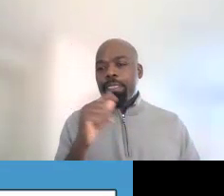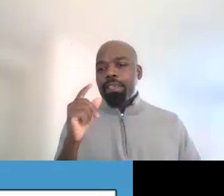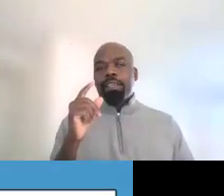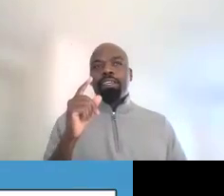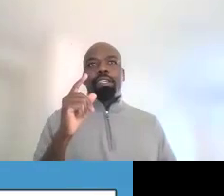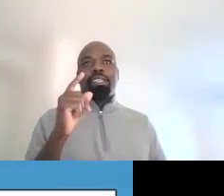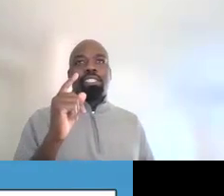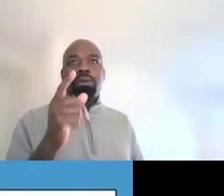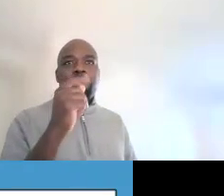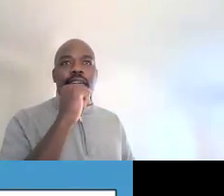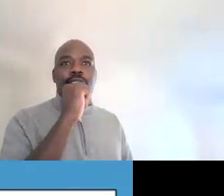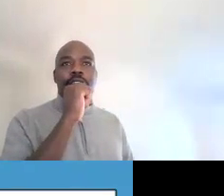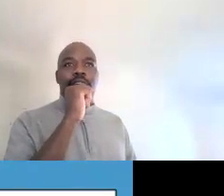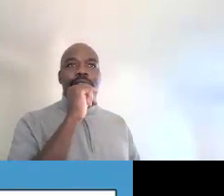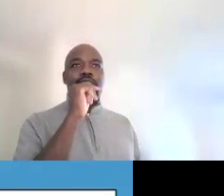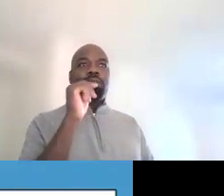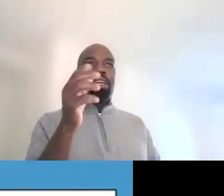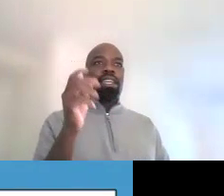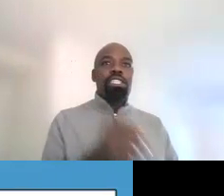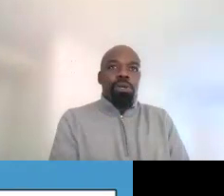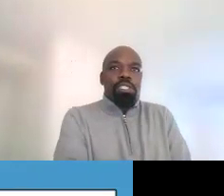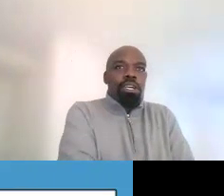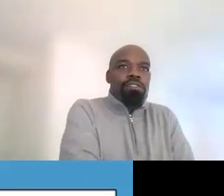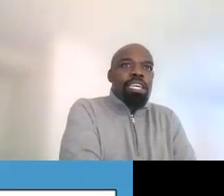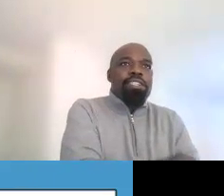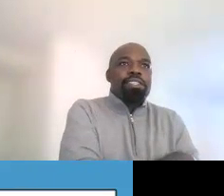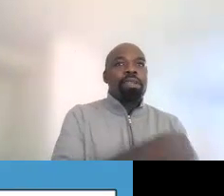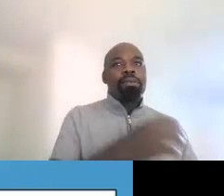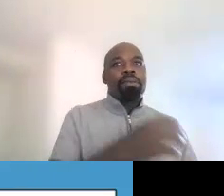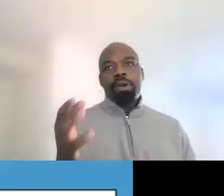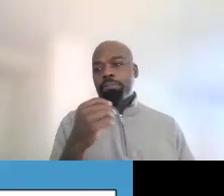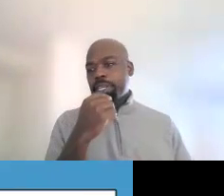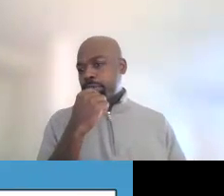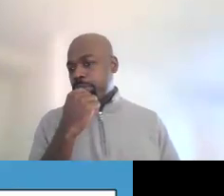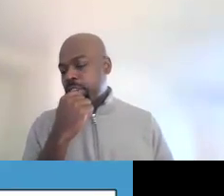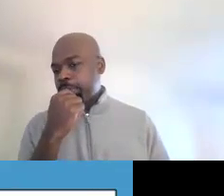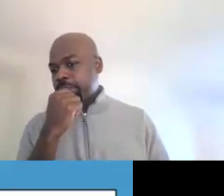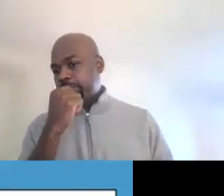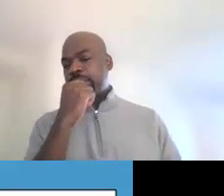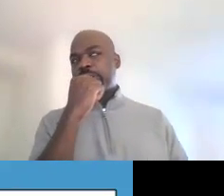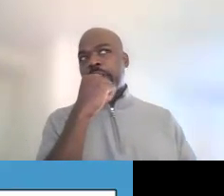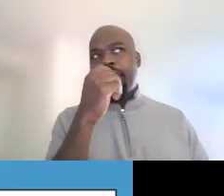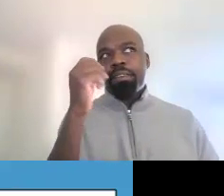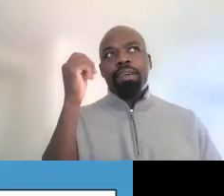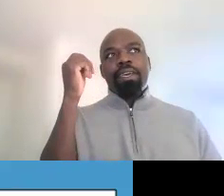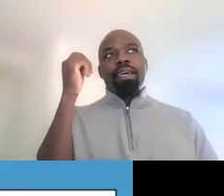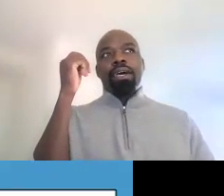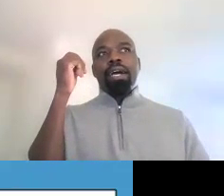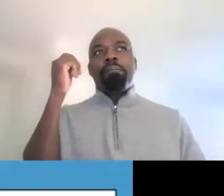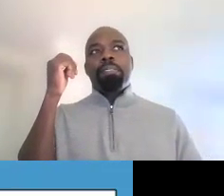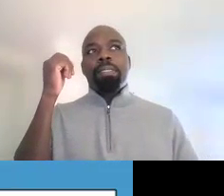Okay. So here you have it on the screen. So it's a lot of text, but wanted to make sure we capture as much as we